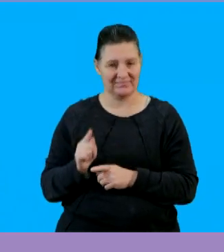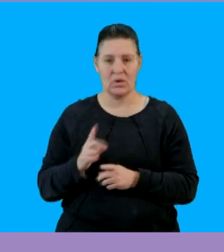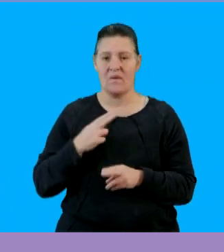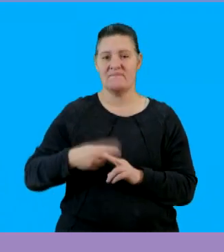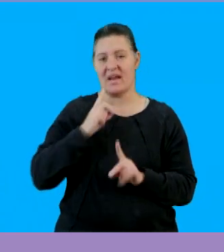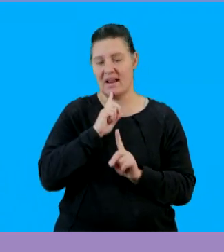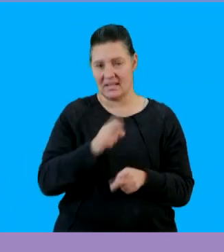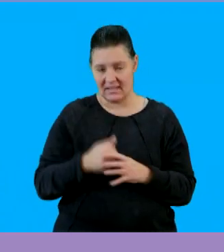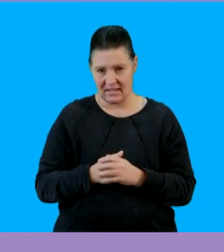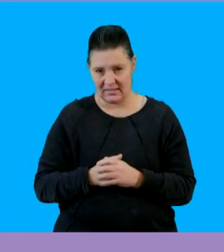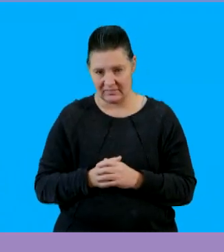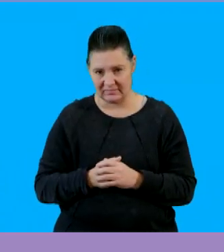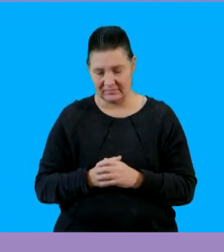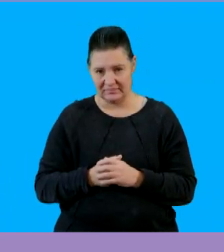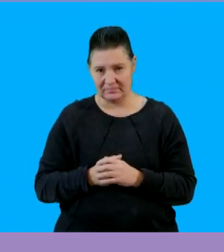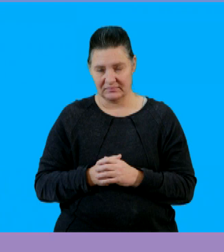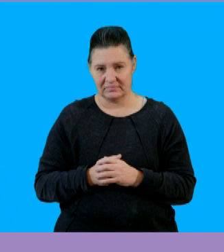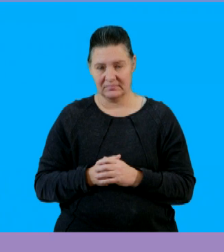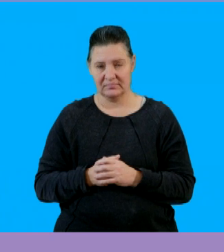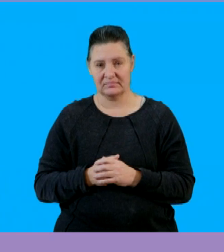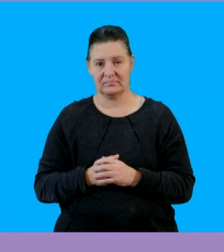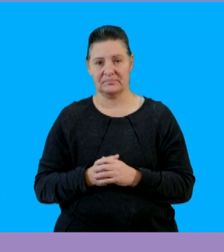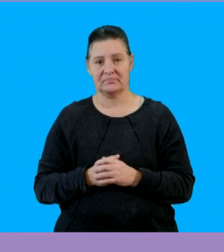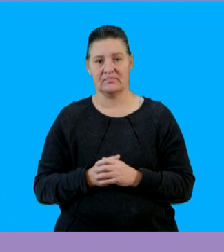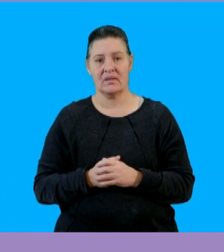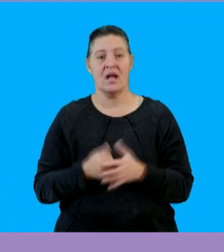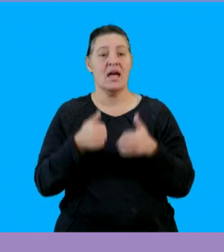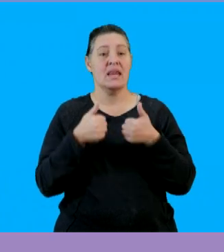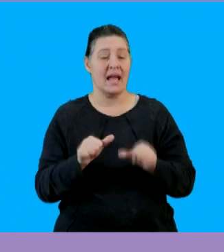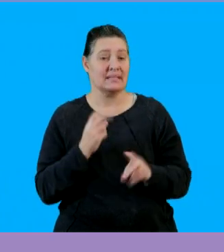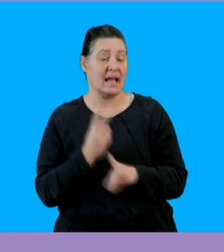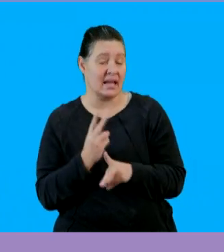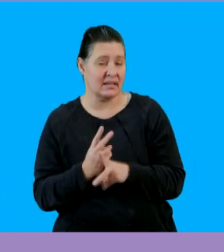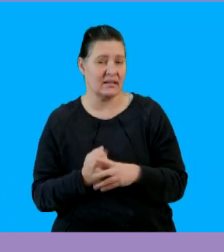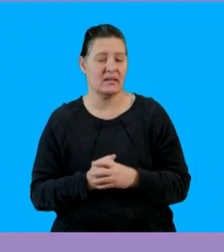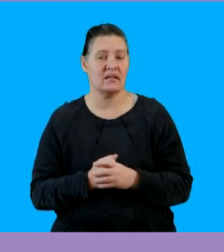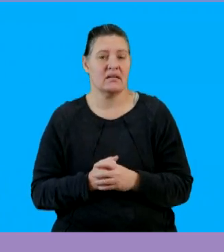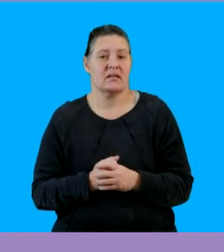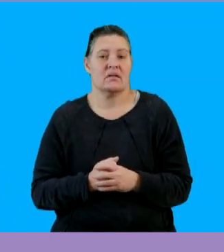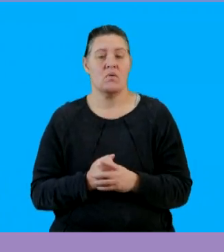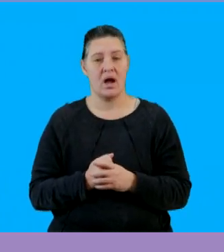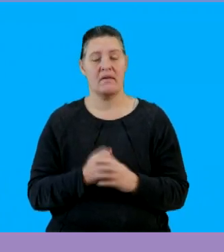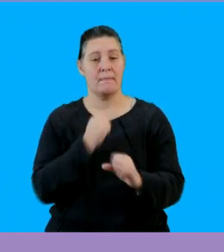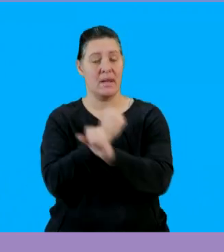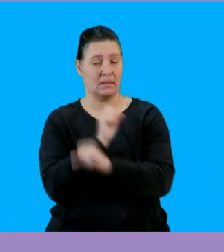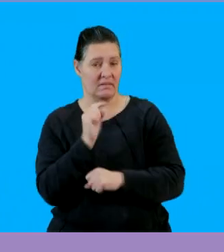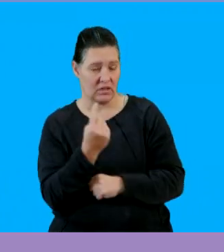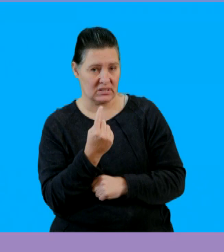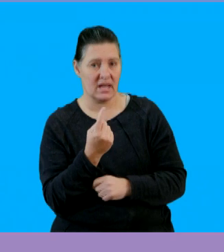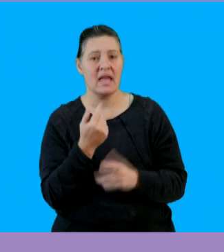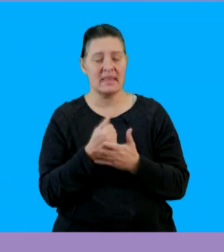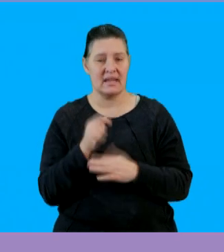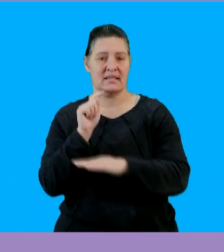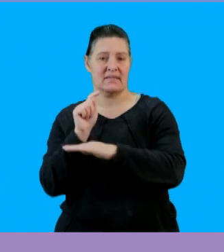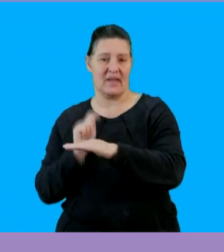And that is our final answer for that one. This next one, again, we are going to first